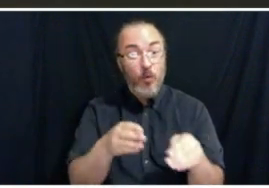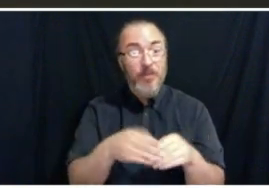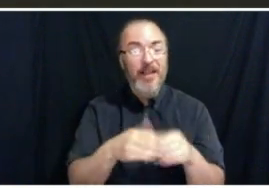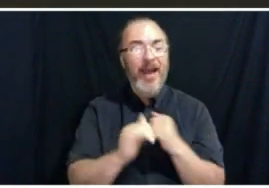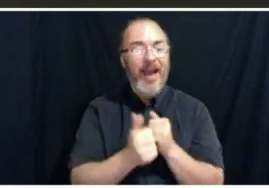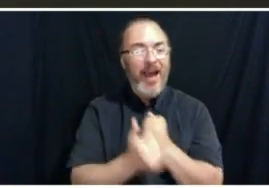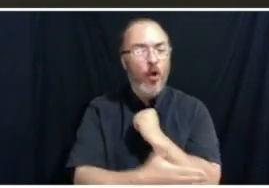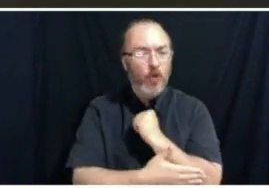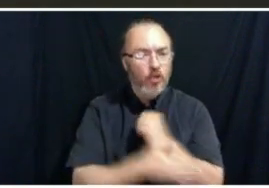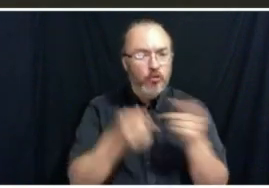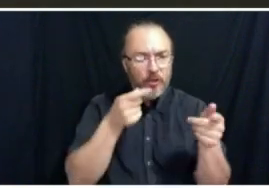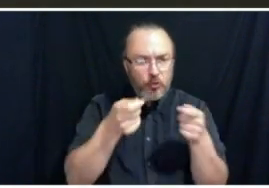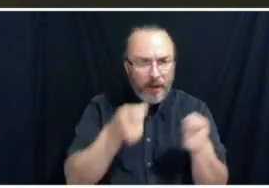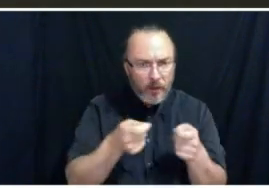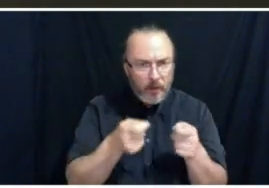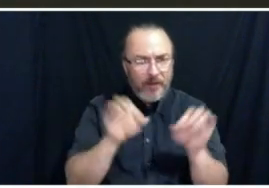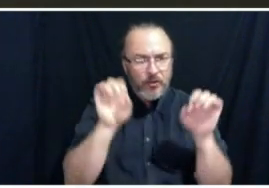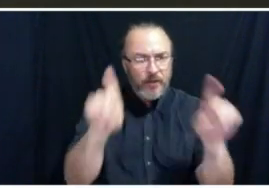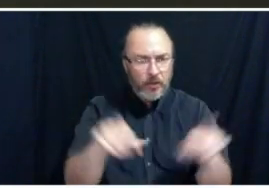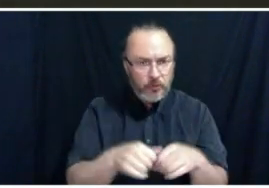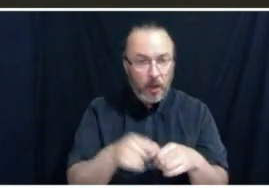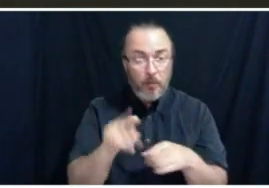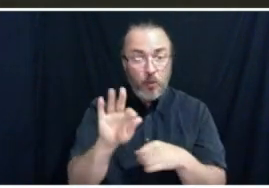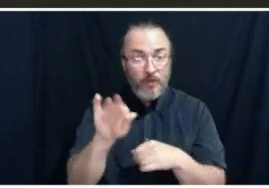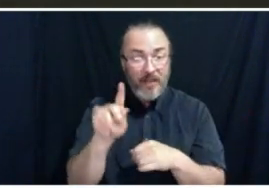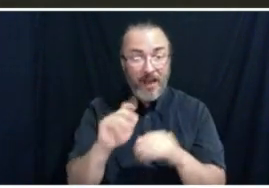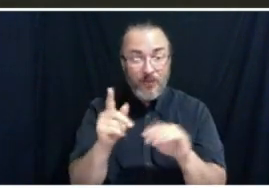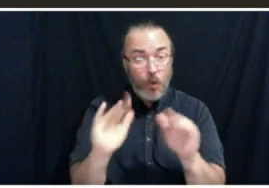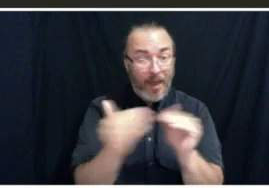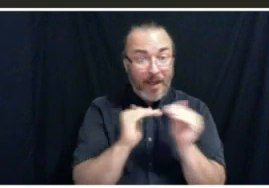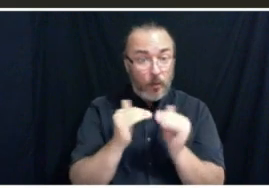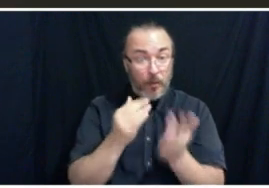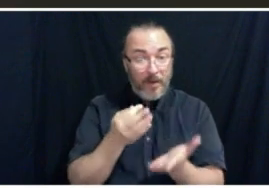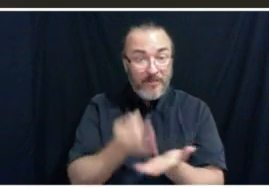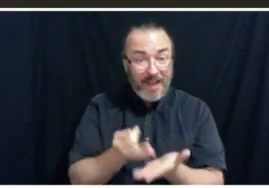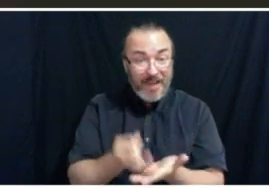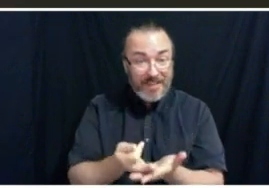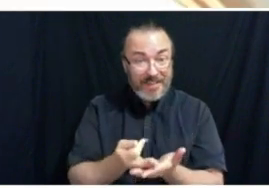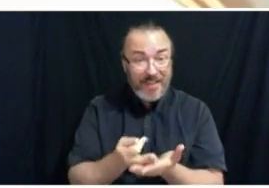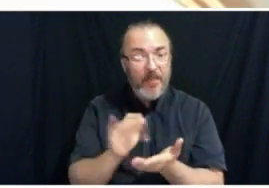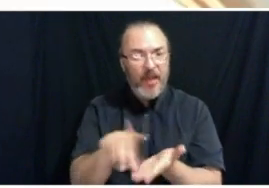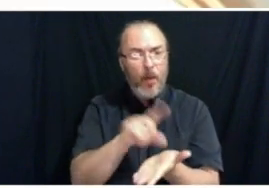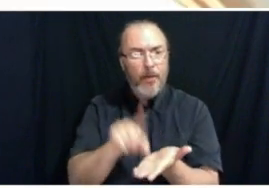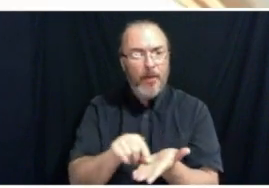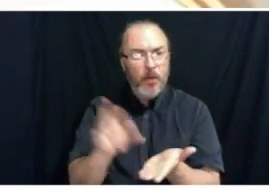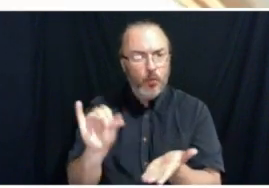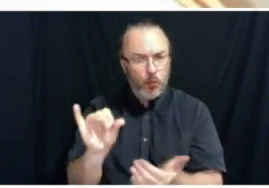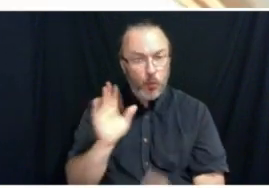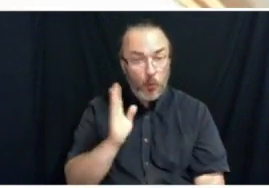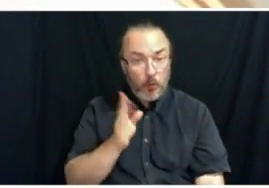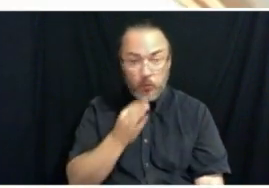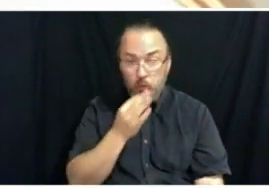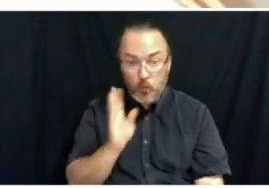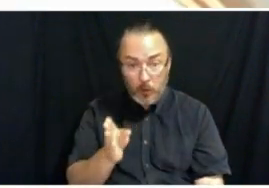education. Profiles on equitable financing in education will be published soon as well. A last point to make is that PEER is now part of a